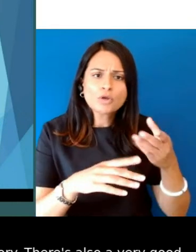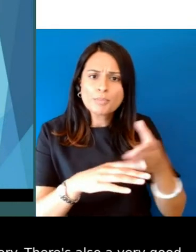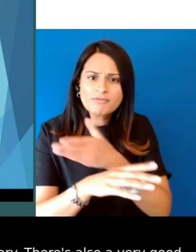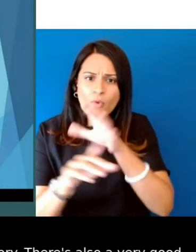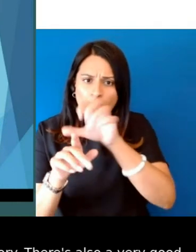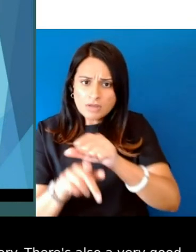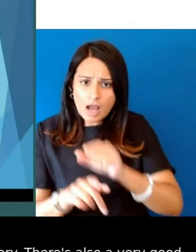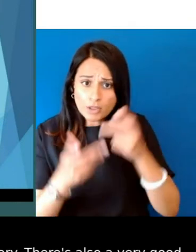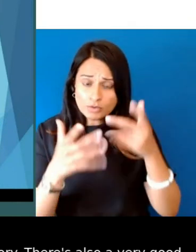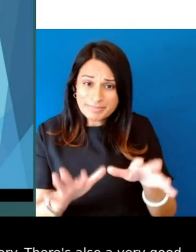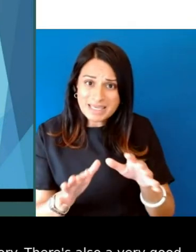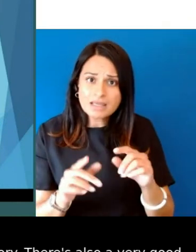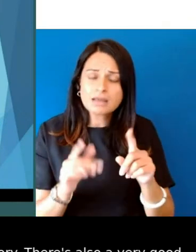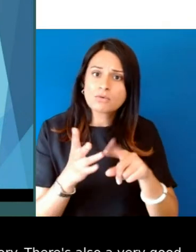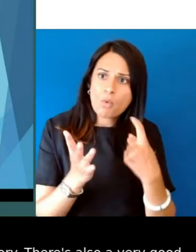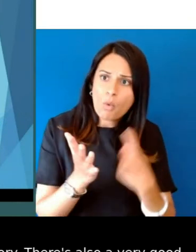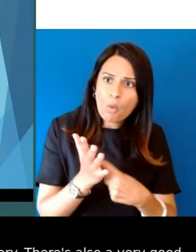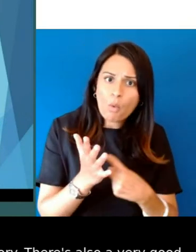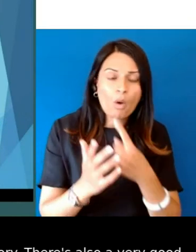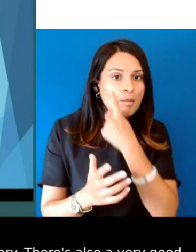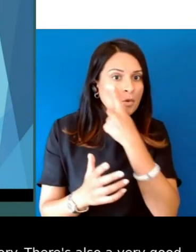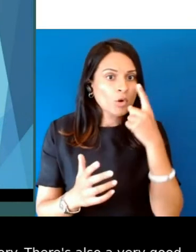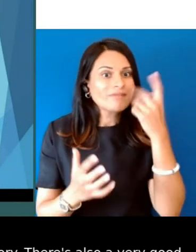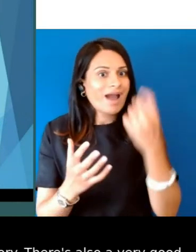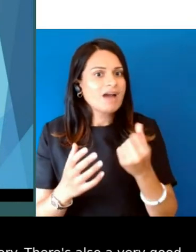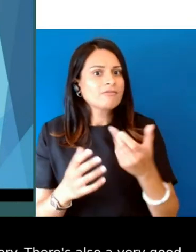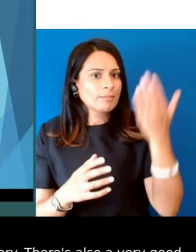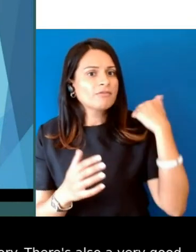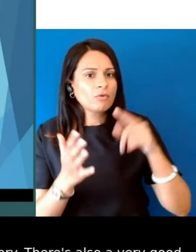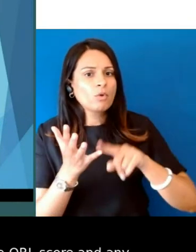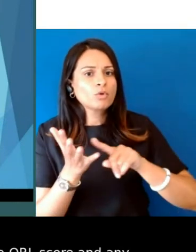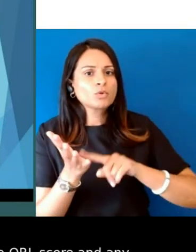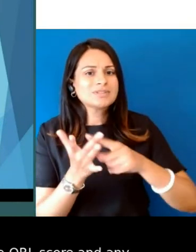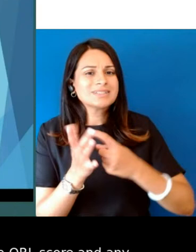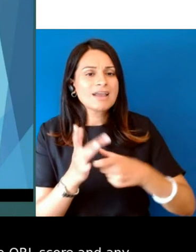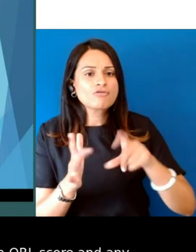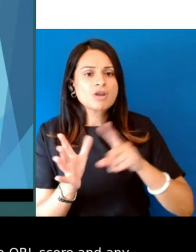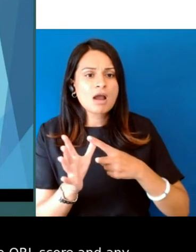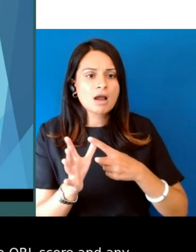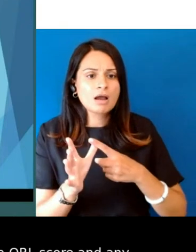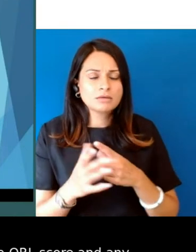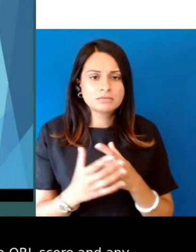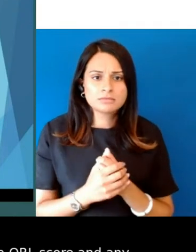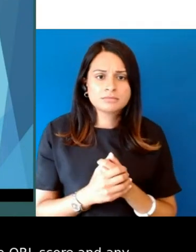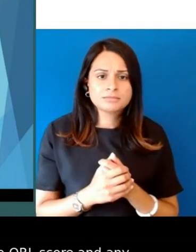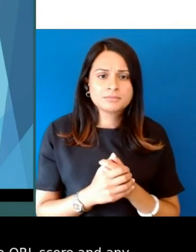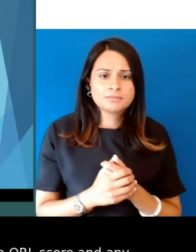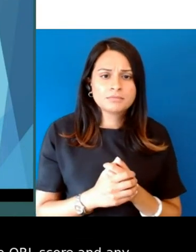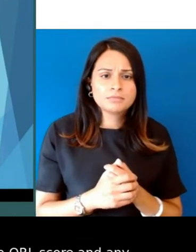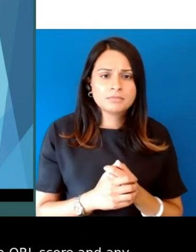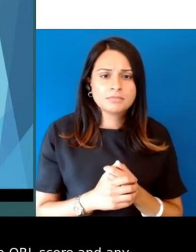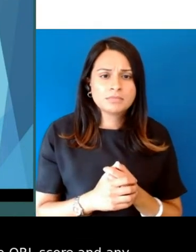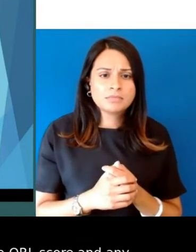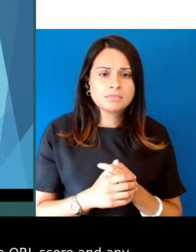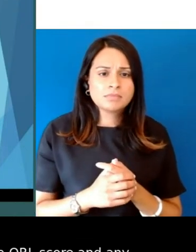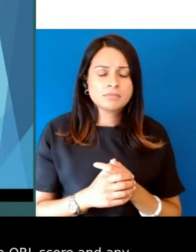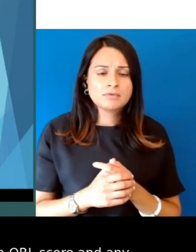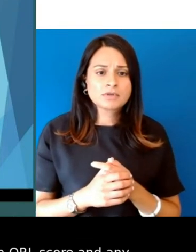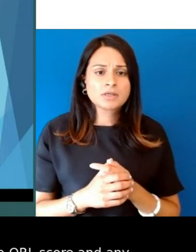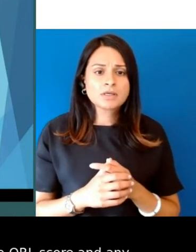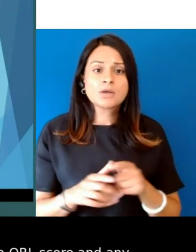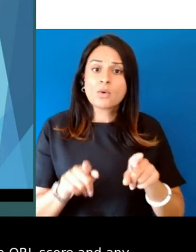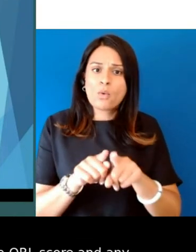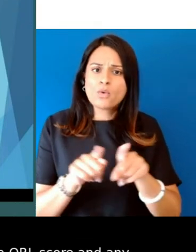proved urticaria tests tends to be provocation so provoking urticaria by by the trigger that's thought to be the